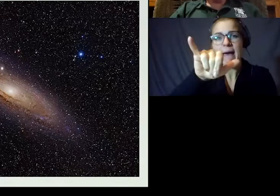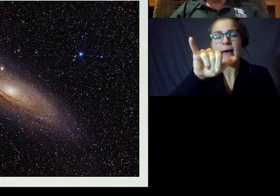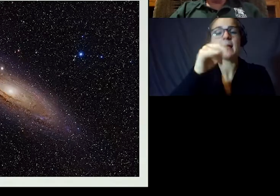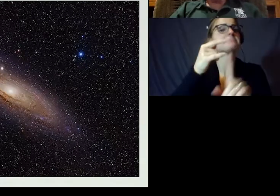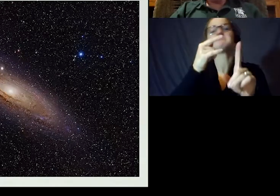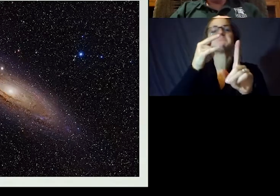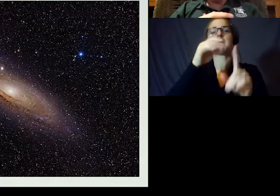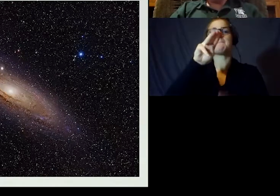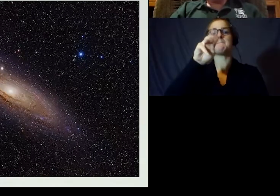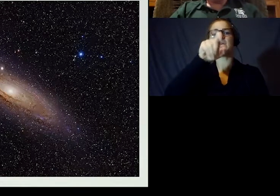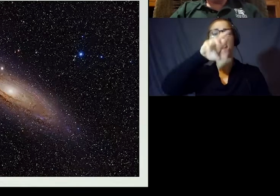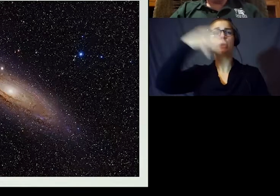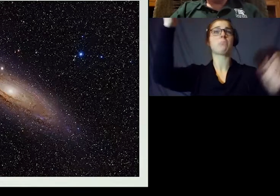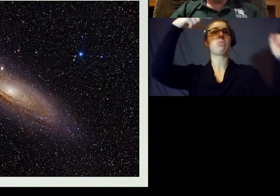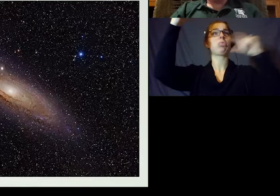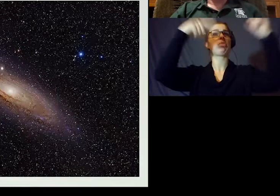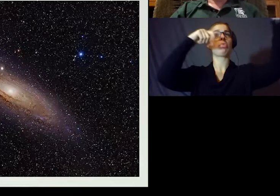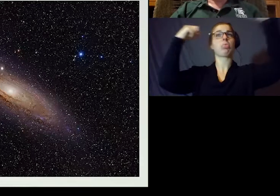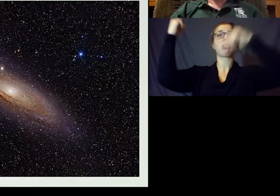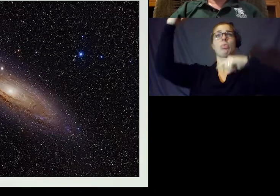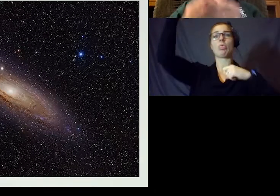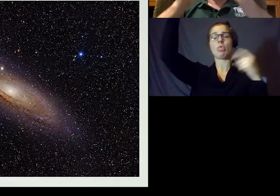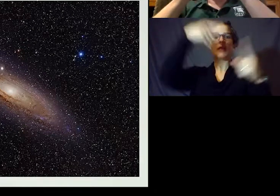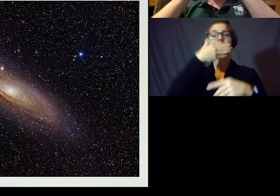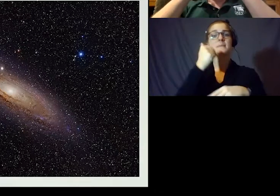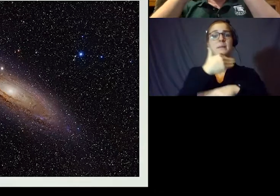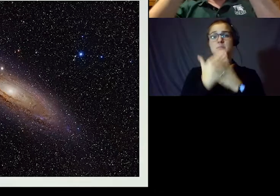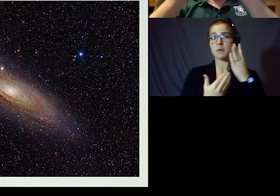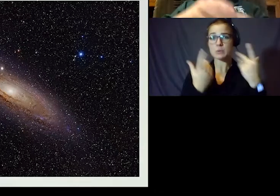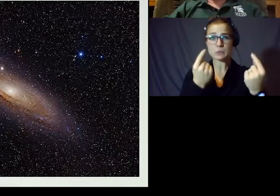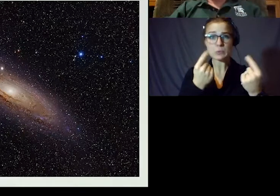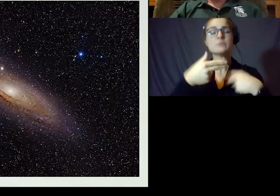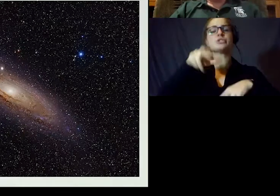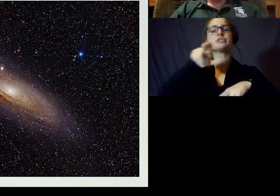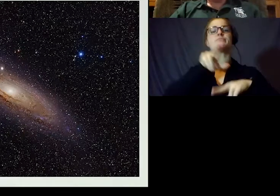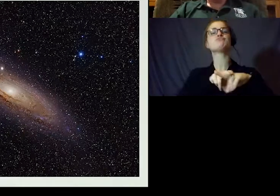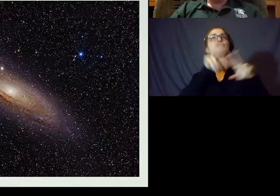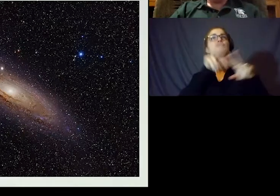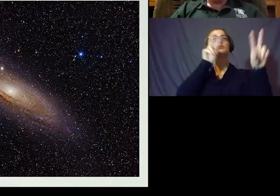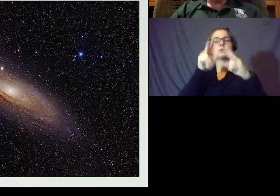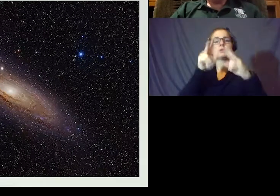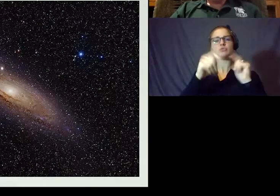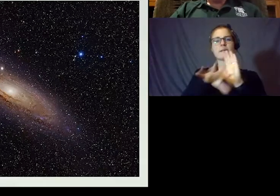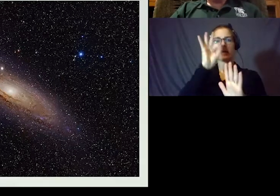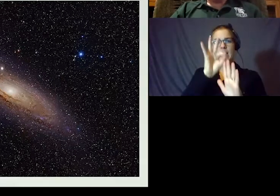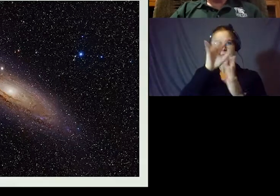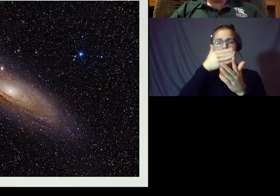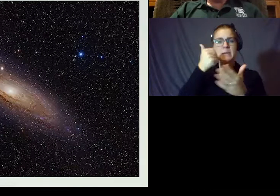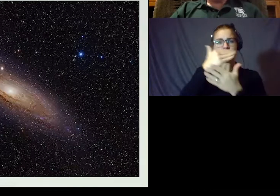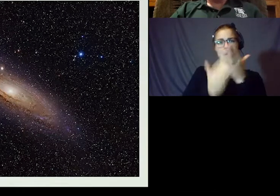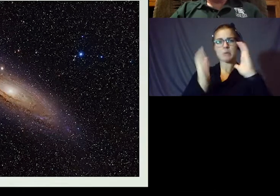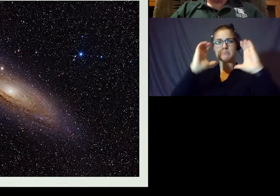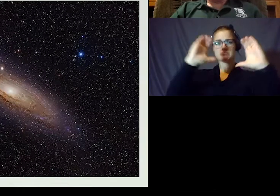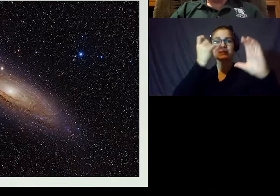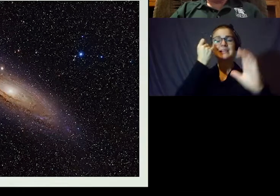find wherever the radiant happens to be and to just sit down so you're looking more or less square at it. So if the